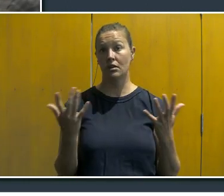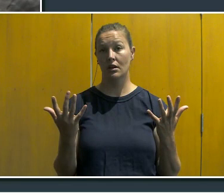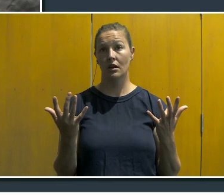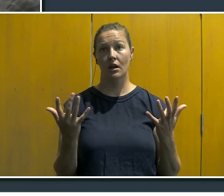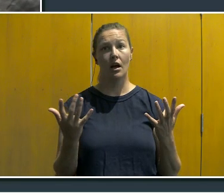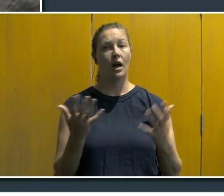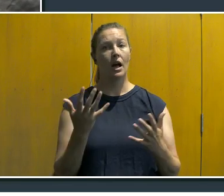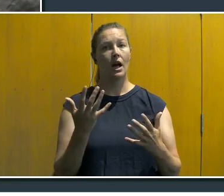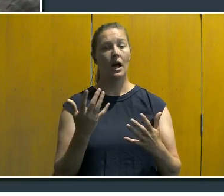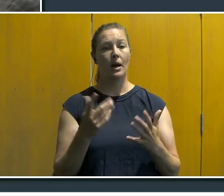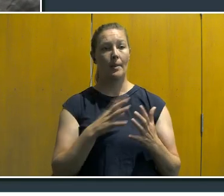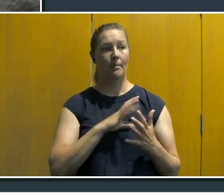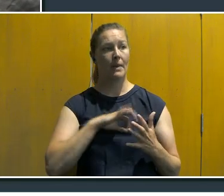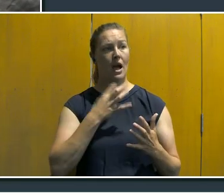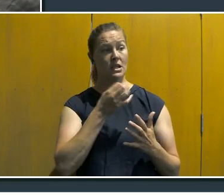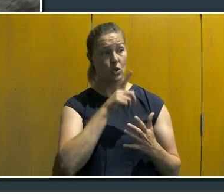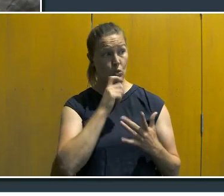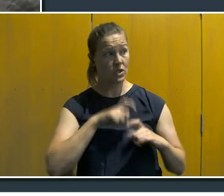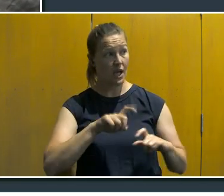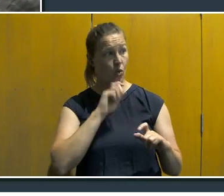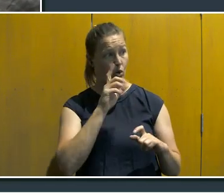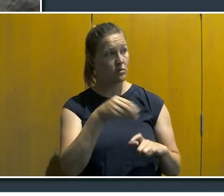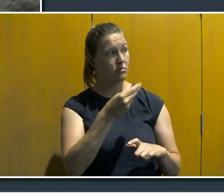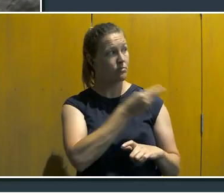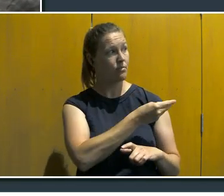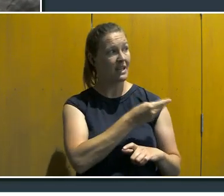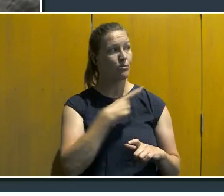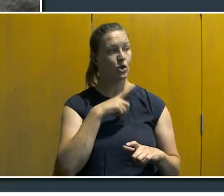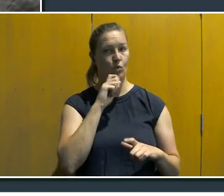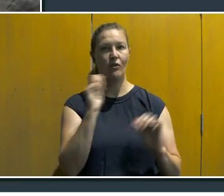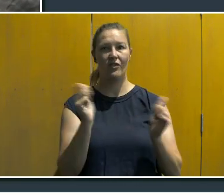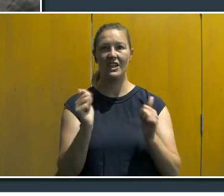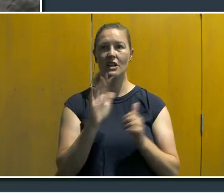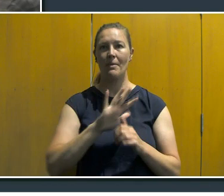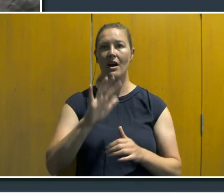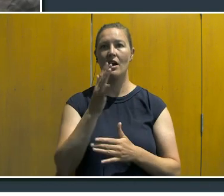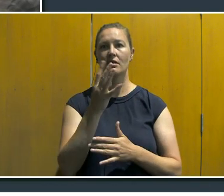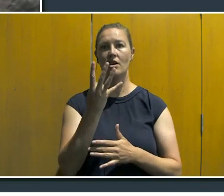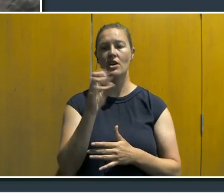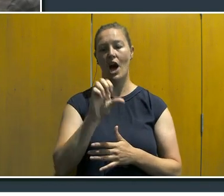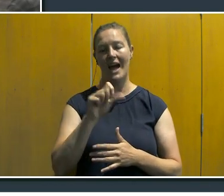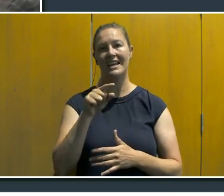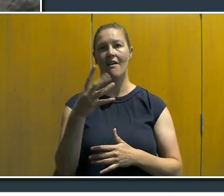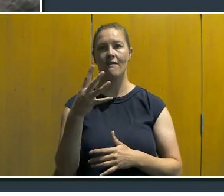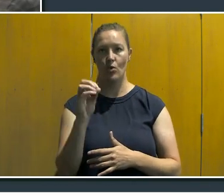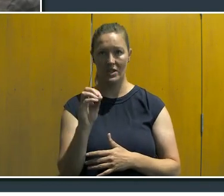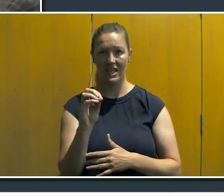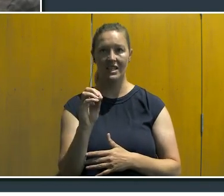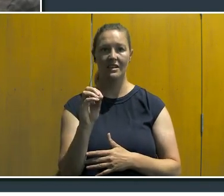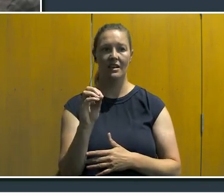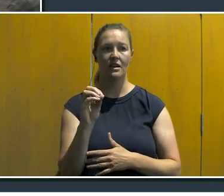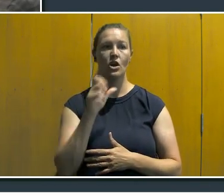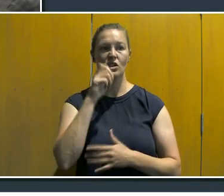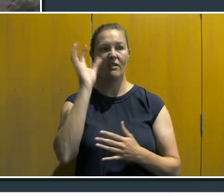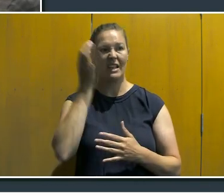Are you intending to hang around, or we could pass Okay, them yep. because we'll be finishing up about 9:40, and Yep. then if councillors wanted to have a